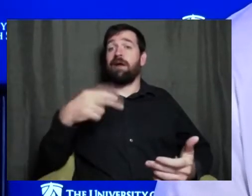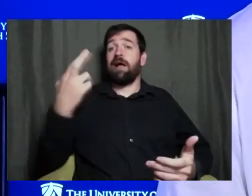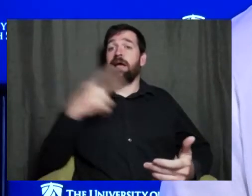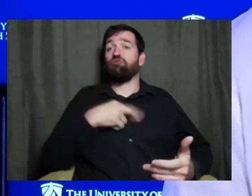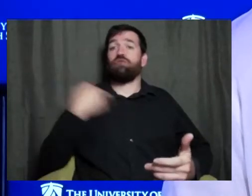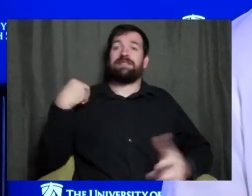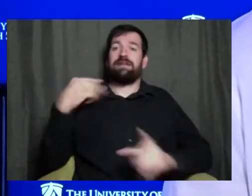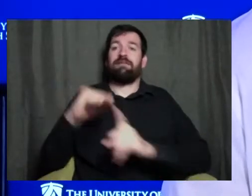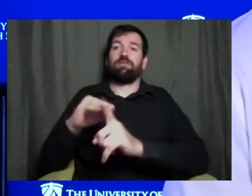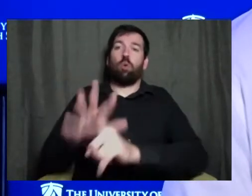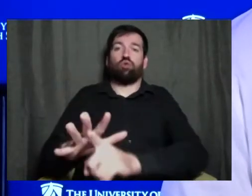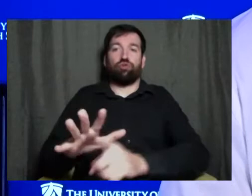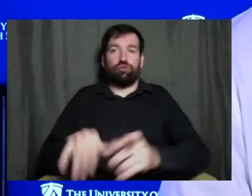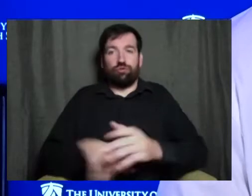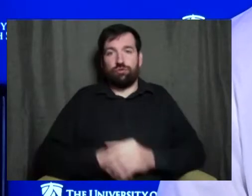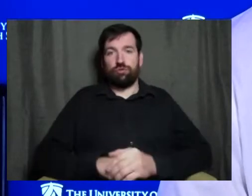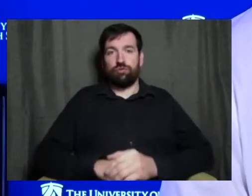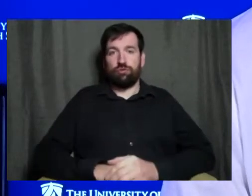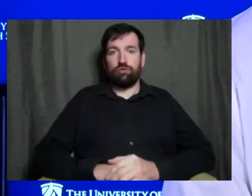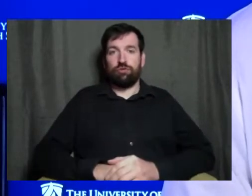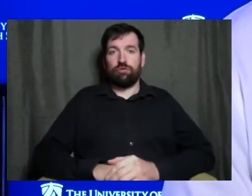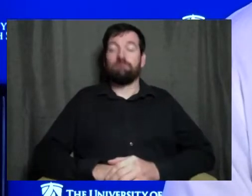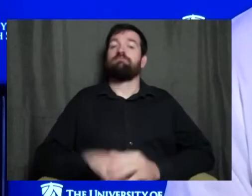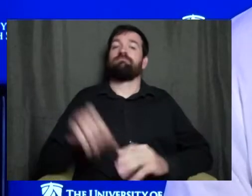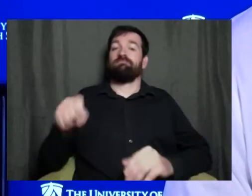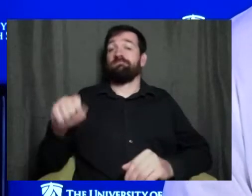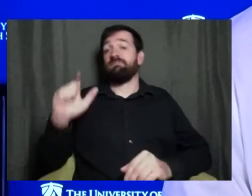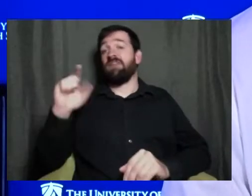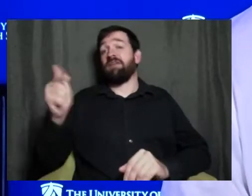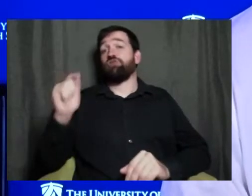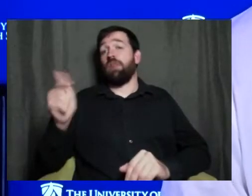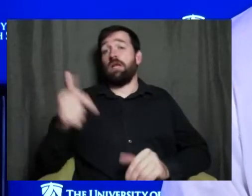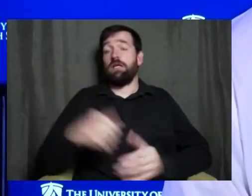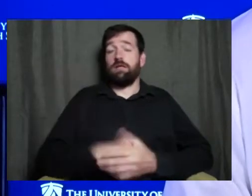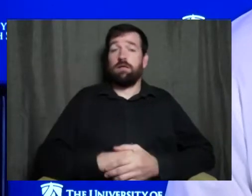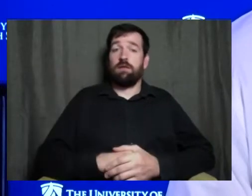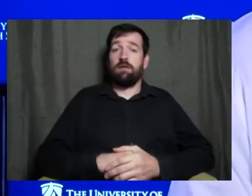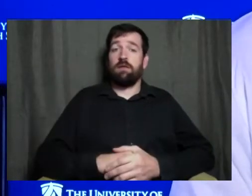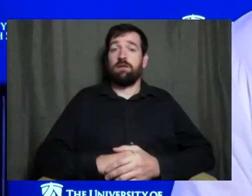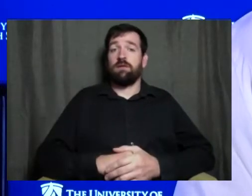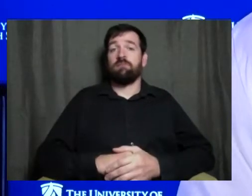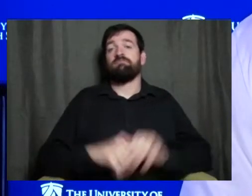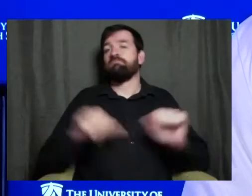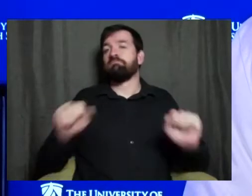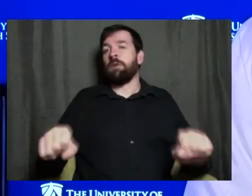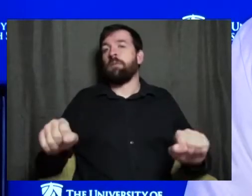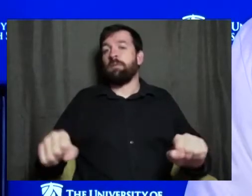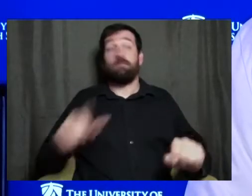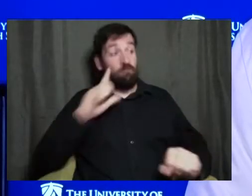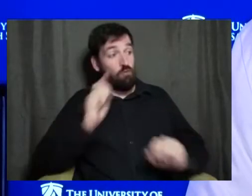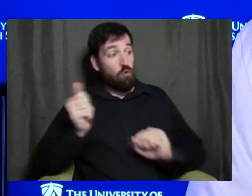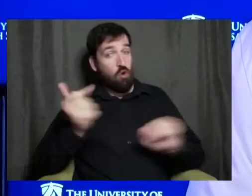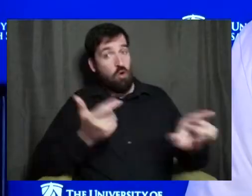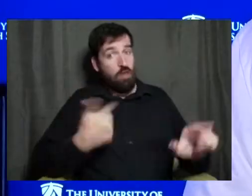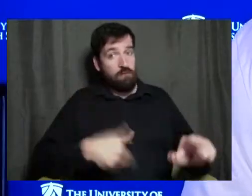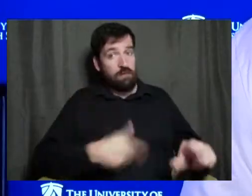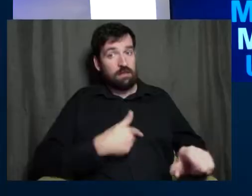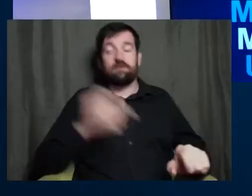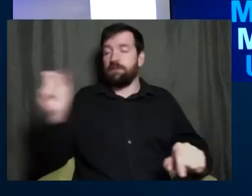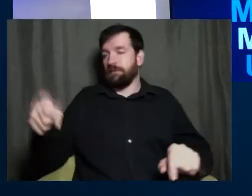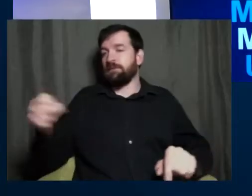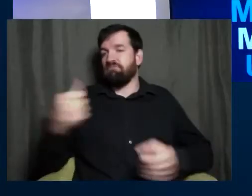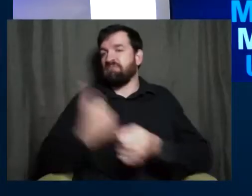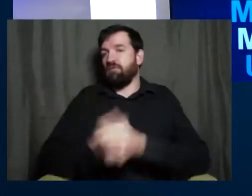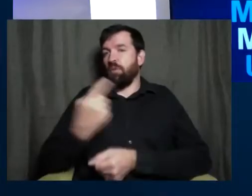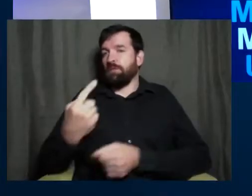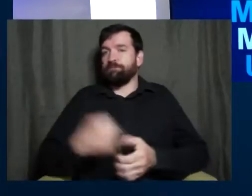So, yeah, I mean, eventually it will probably be like that For all of us, for everyone. Yeah. everyone. Okay.